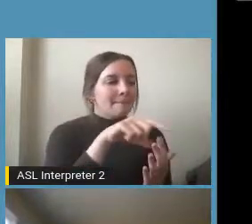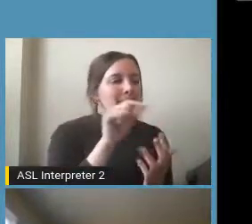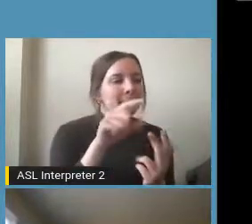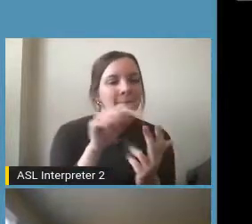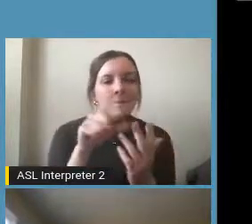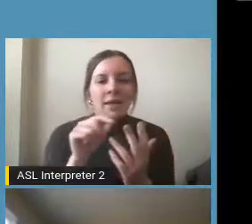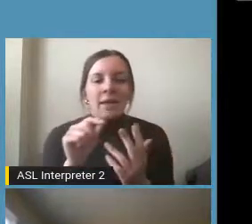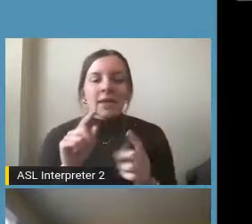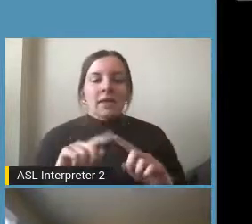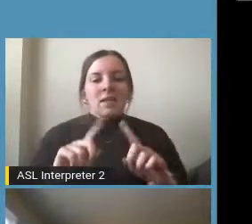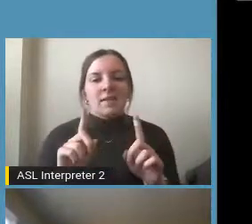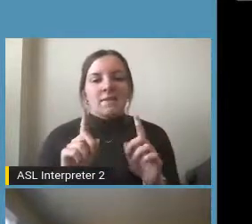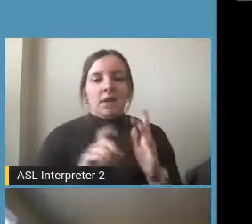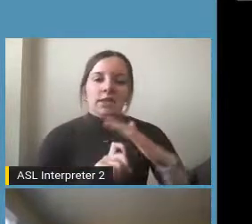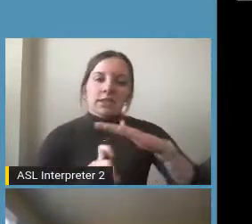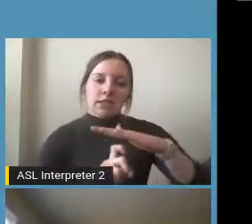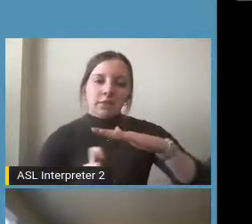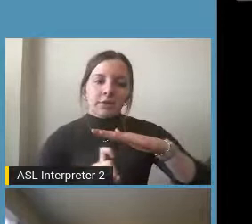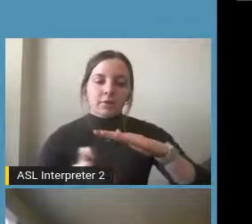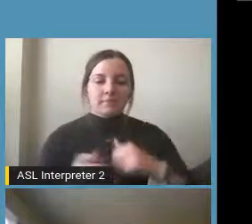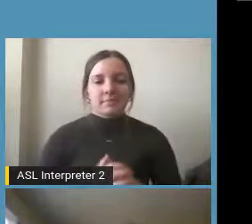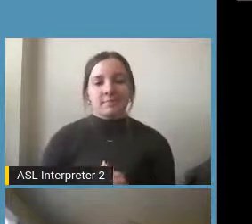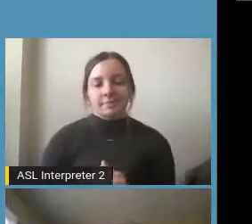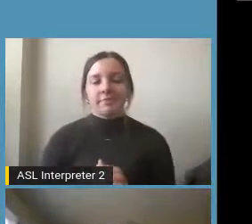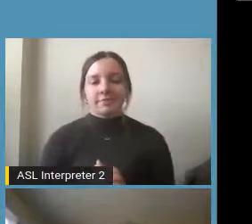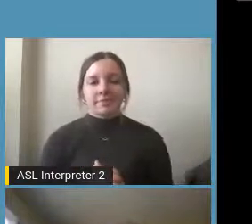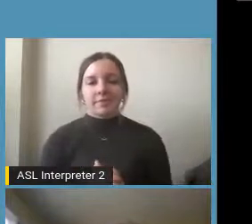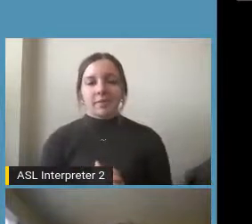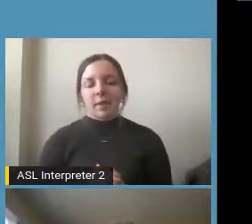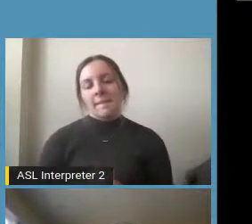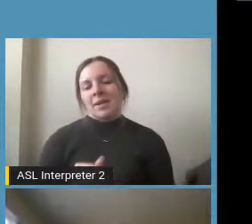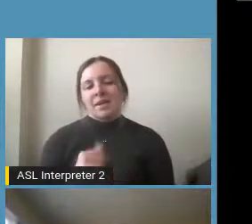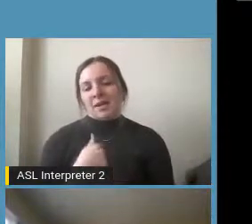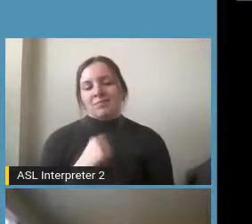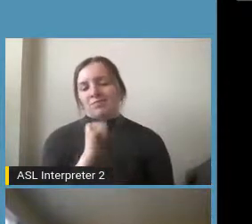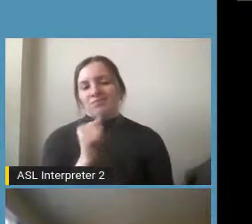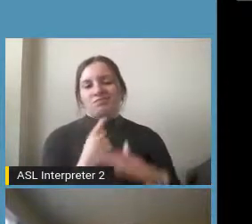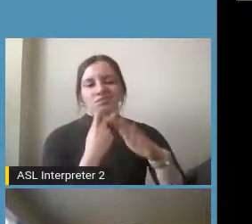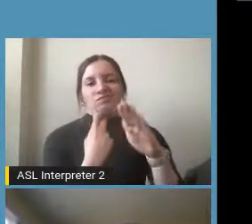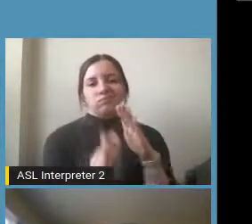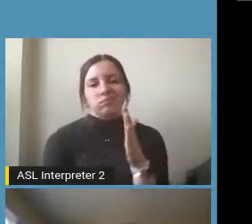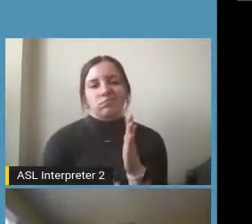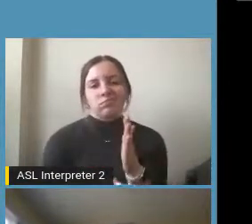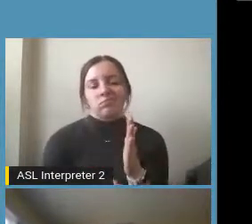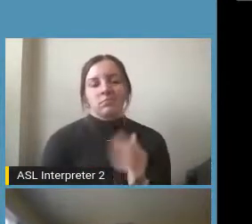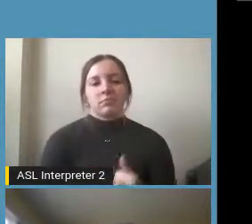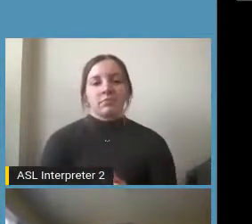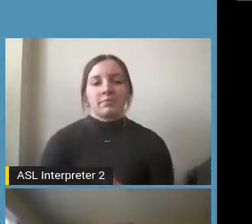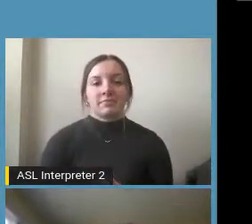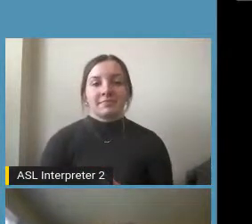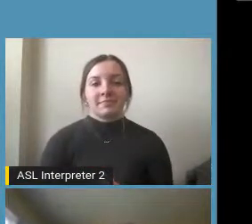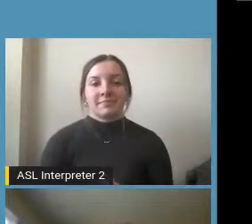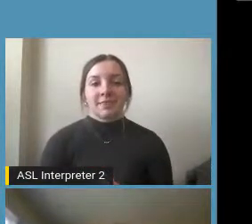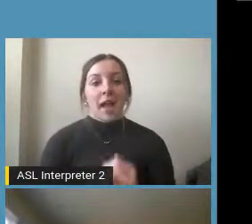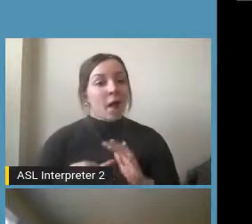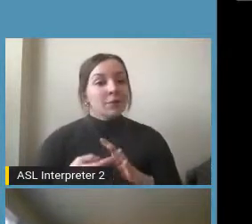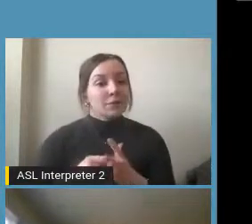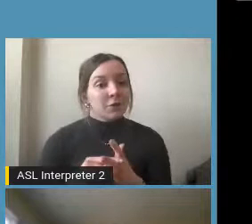detail about that today. I'm going to start by telling a story.